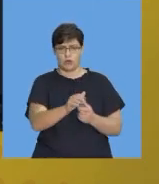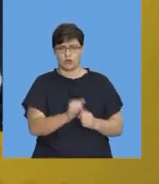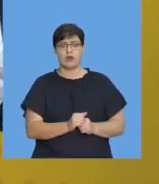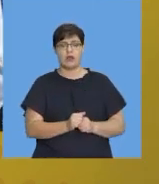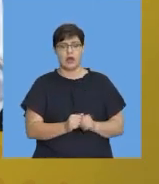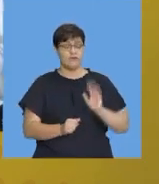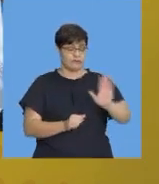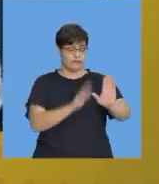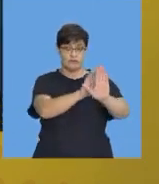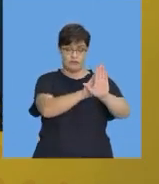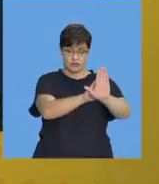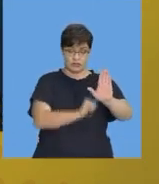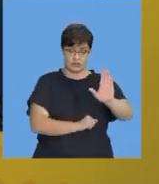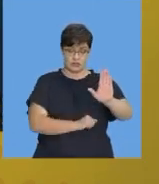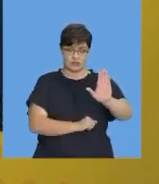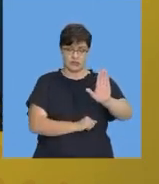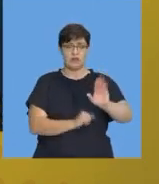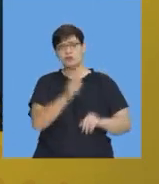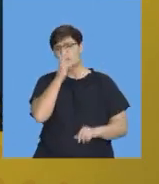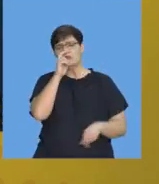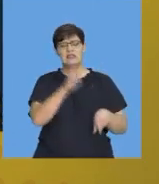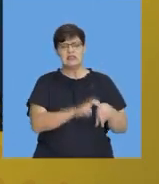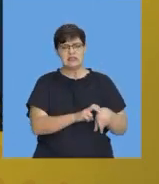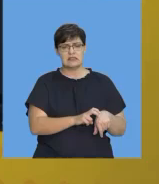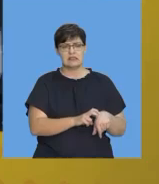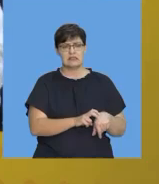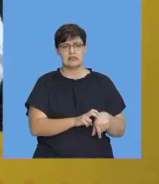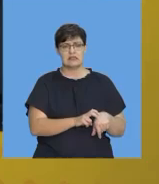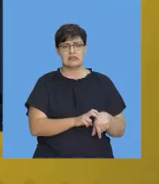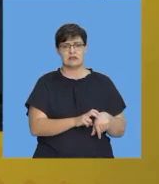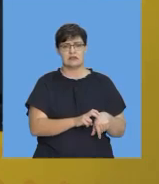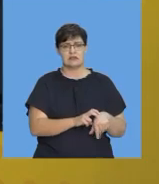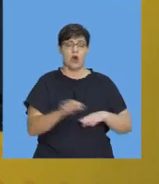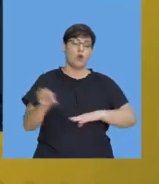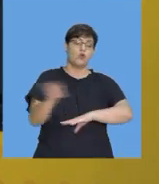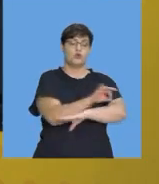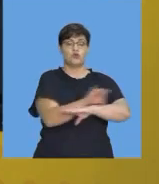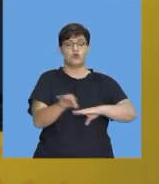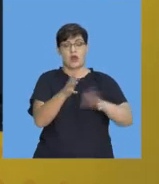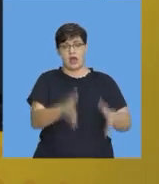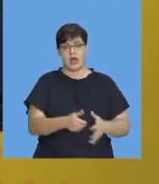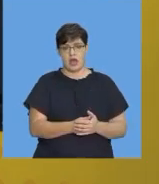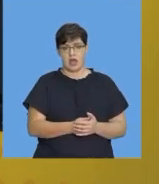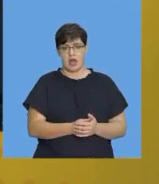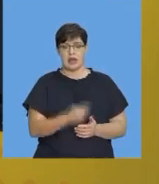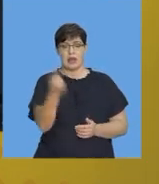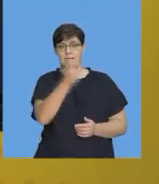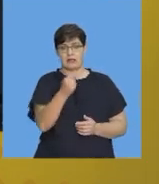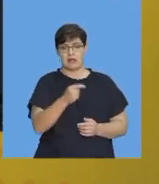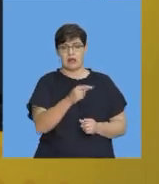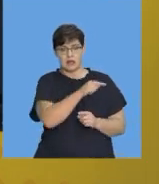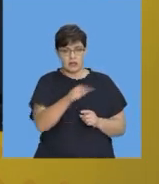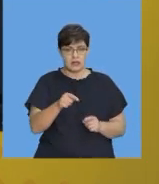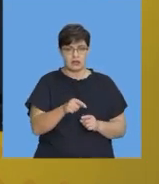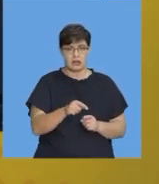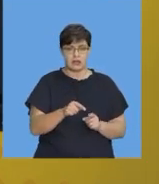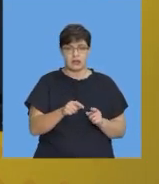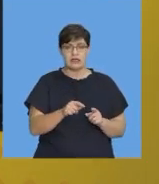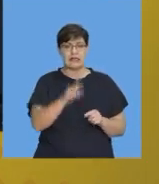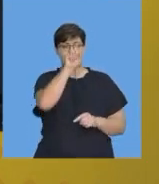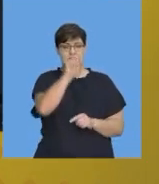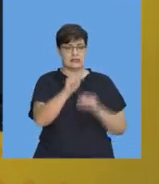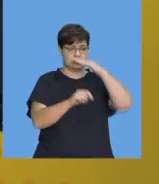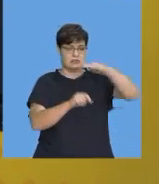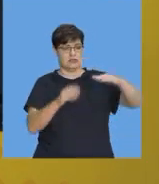account method. Now here again, you don't have to take a ruler and a pencil and draw a T account